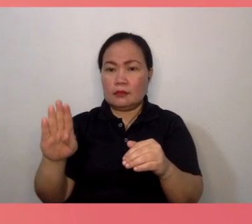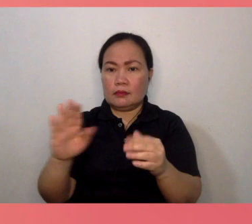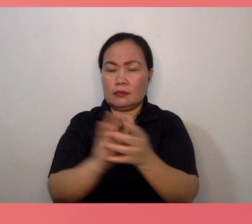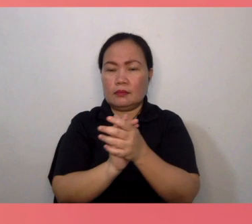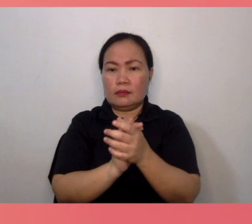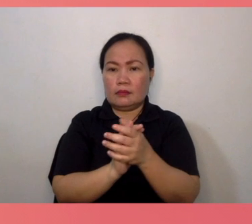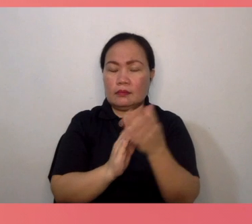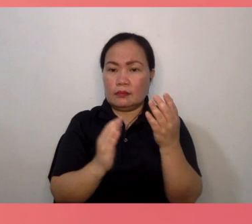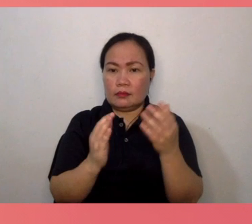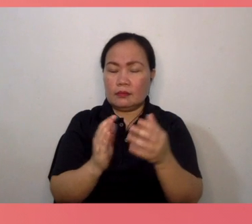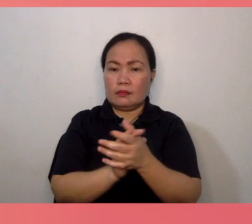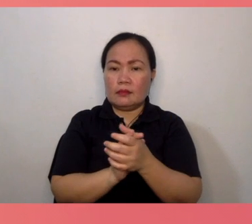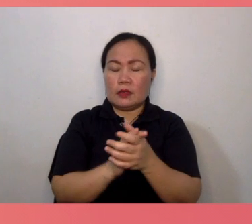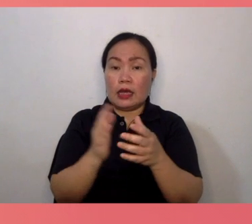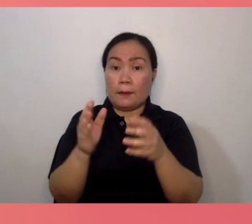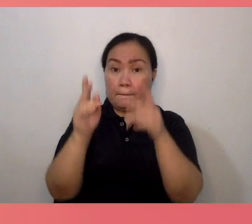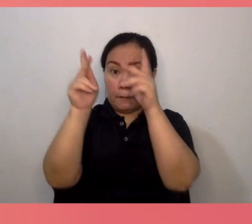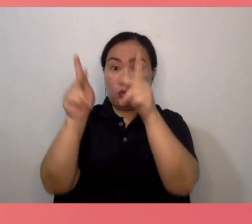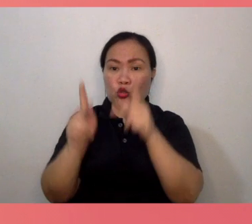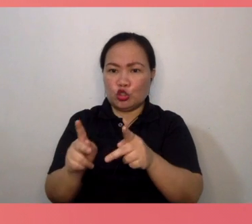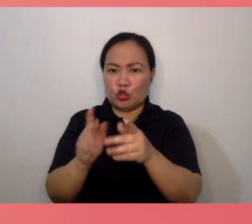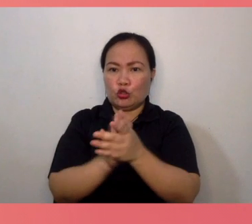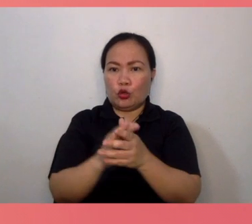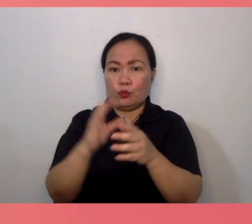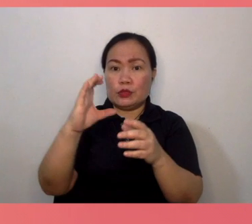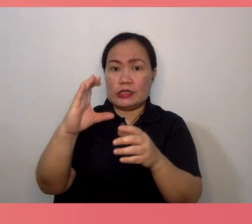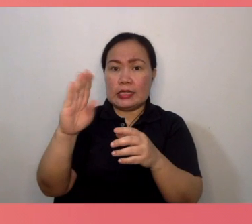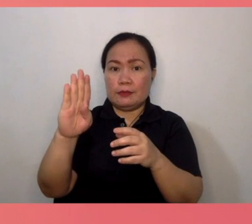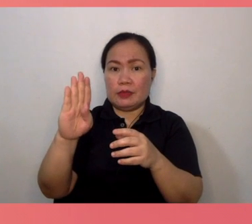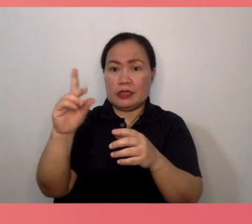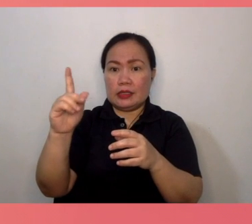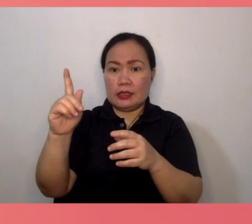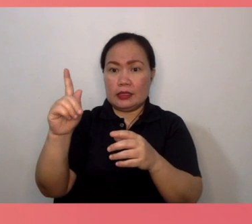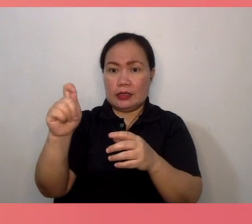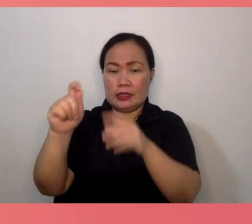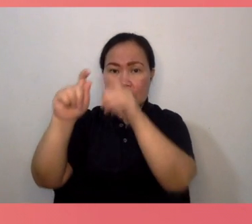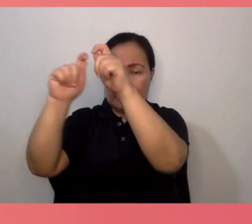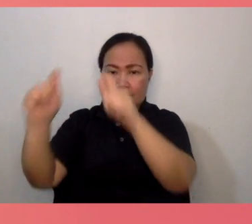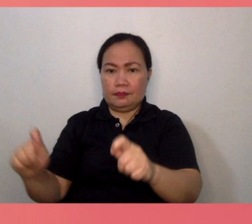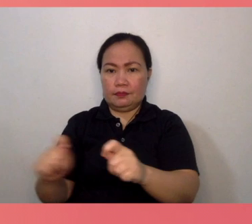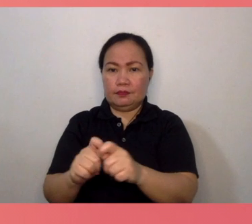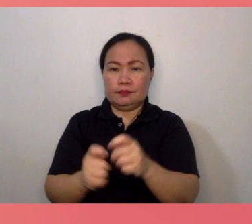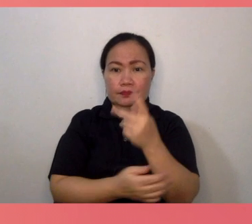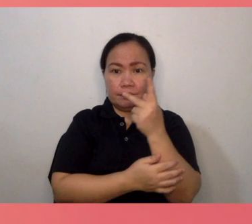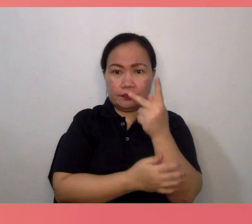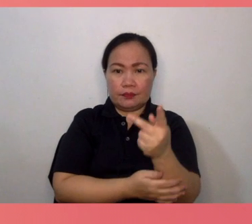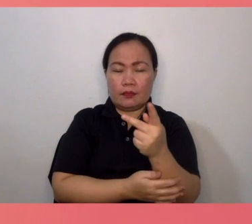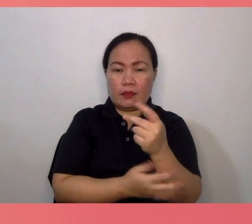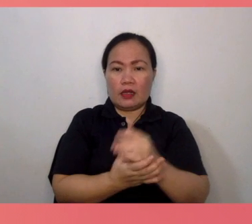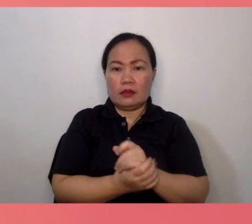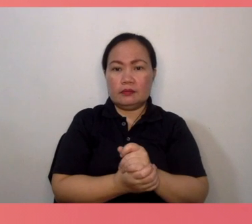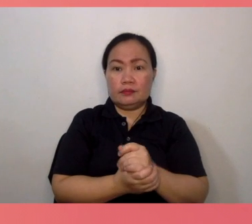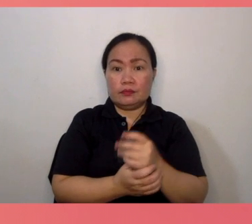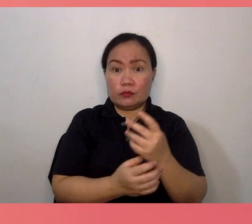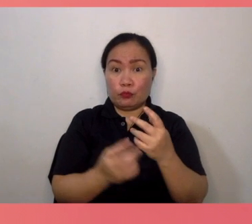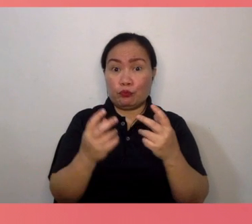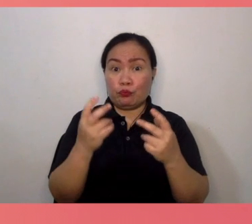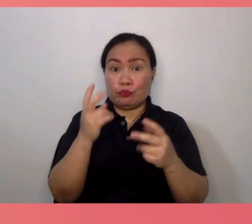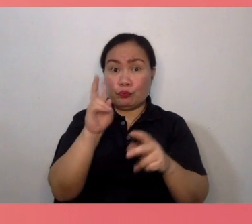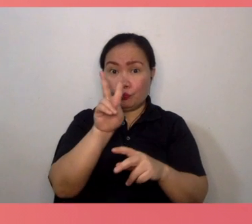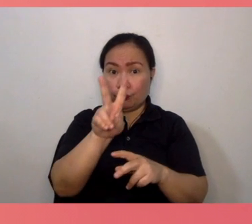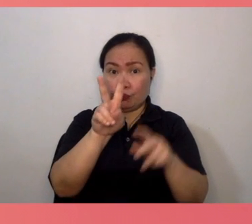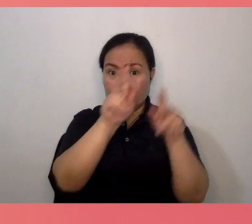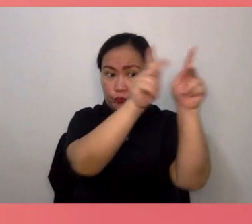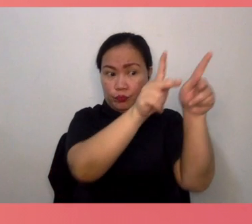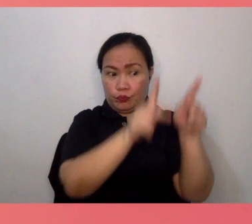yung isa lang sa mga proportion ng triangle CBD. Now, as you can see, I have here two proportions